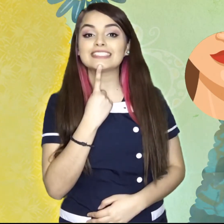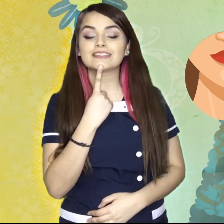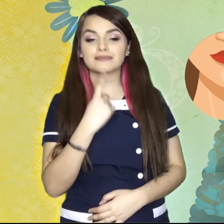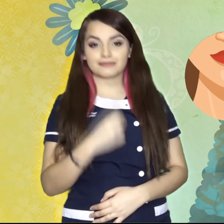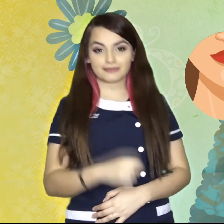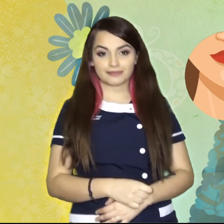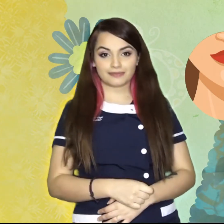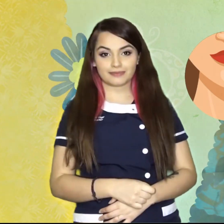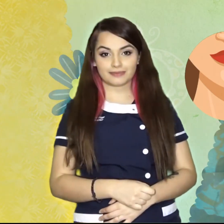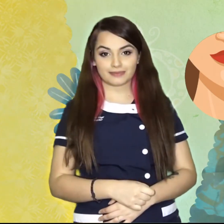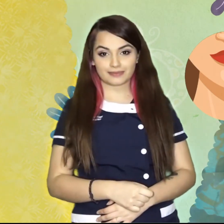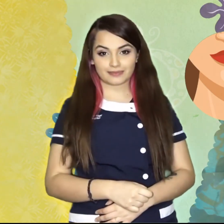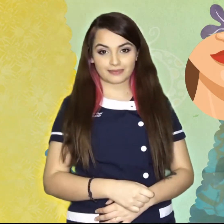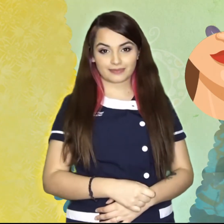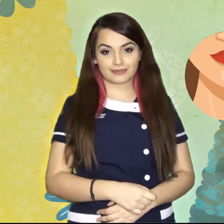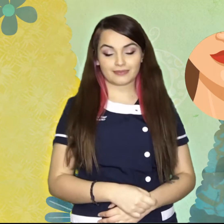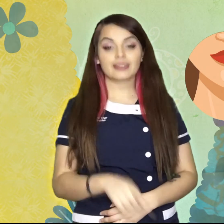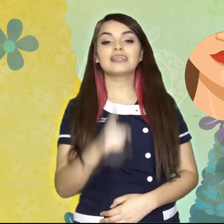Chin.